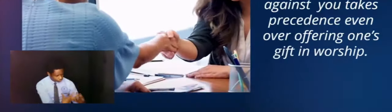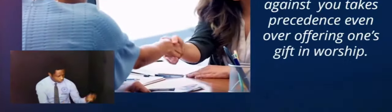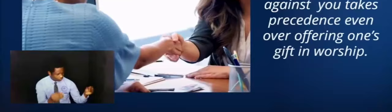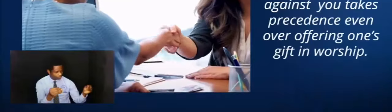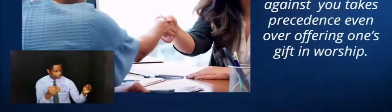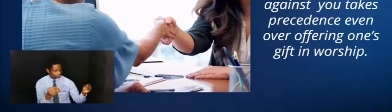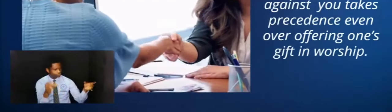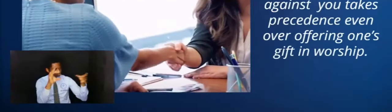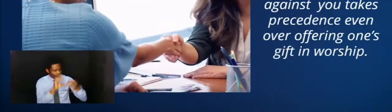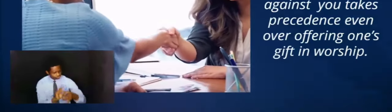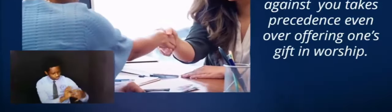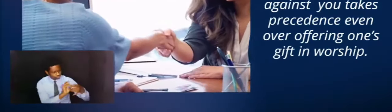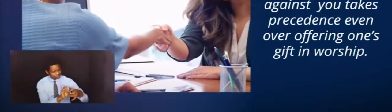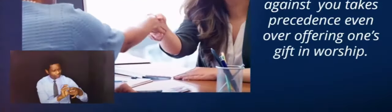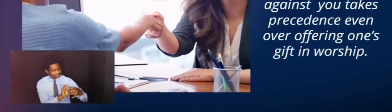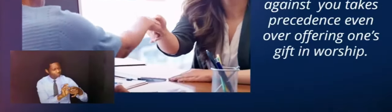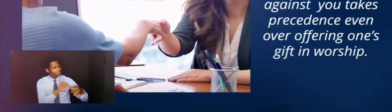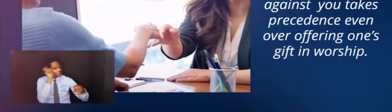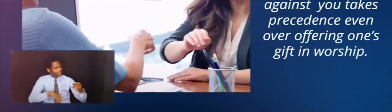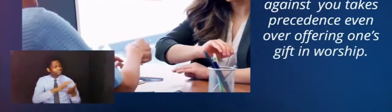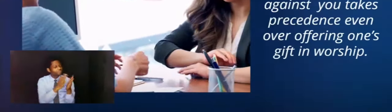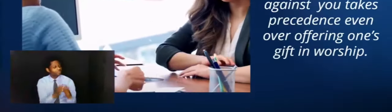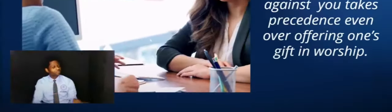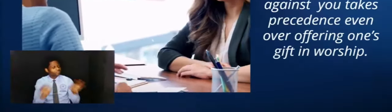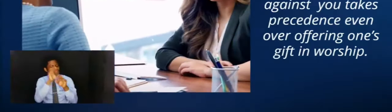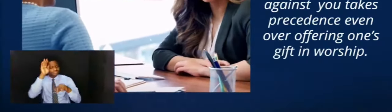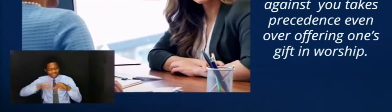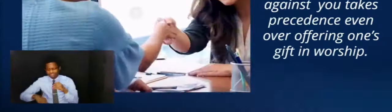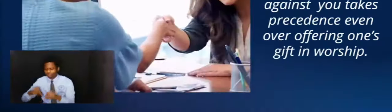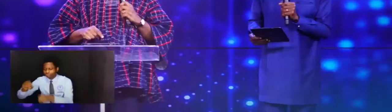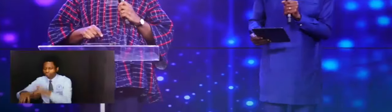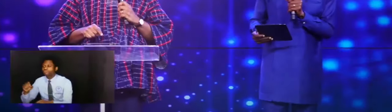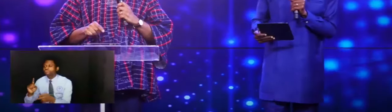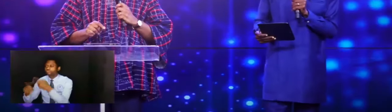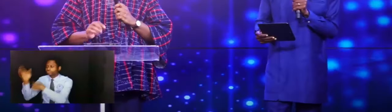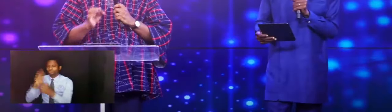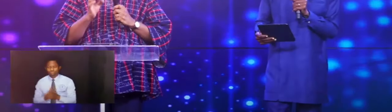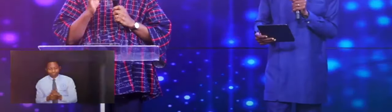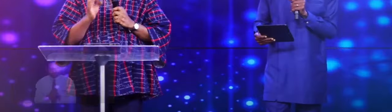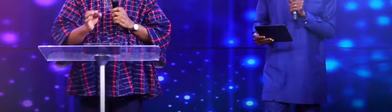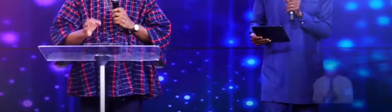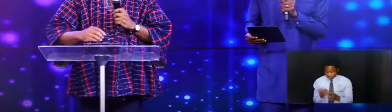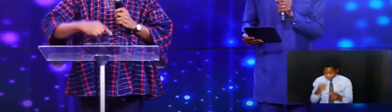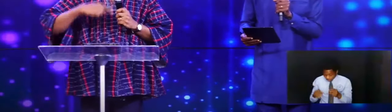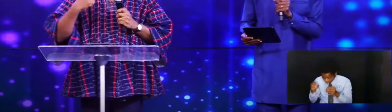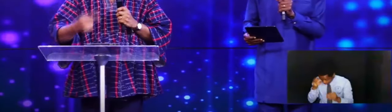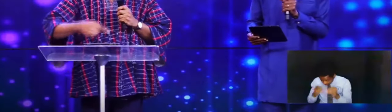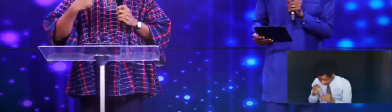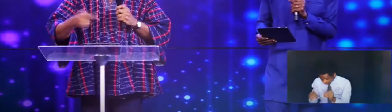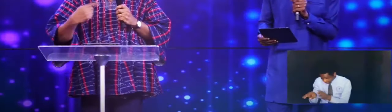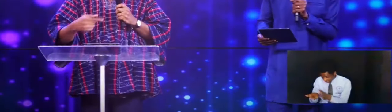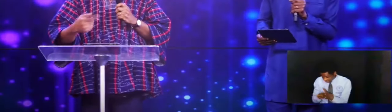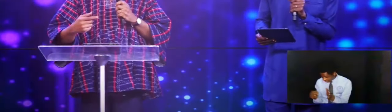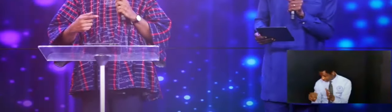Now pay attention to this. Now according to the scripture, the one who